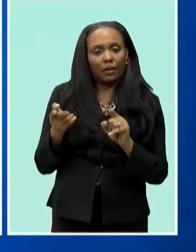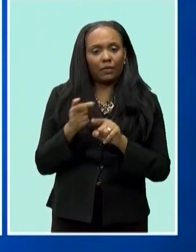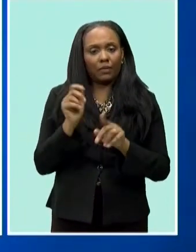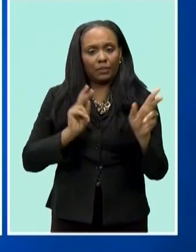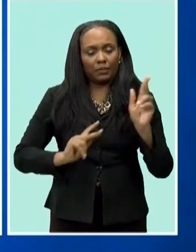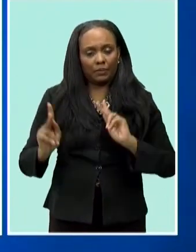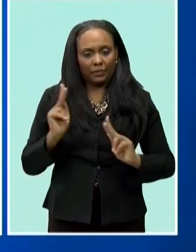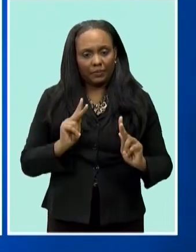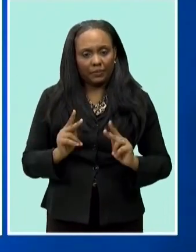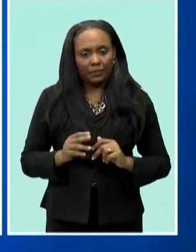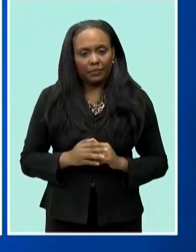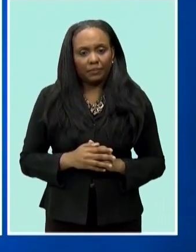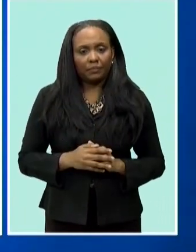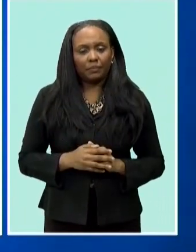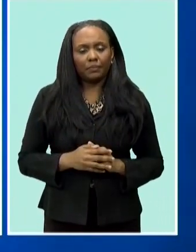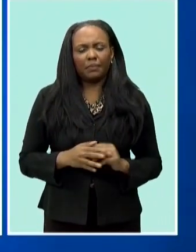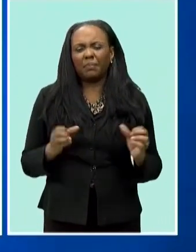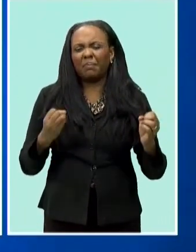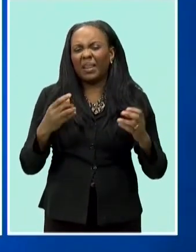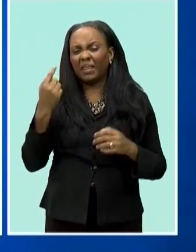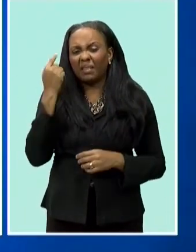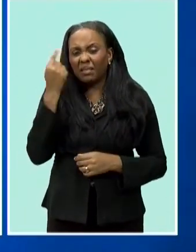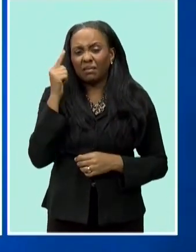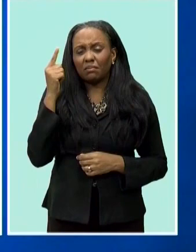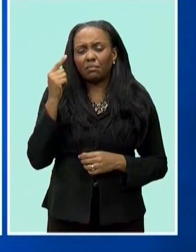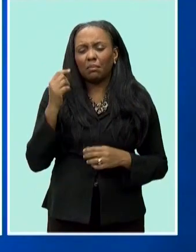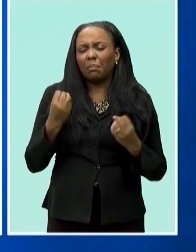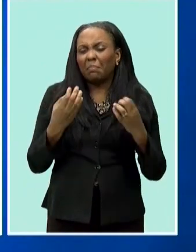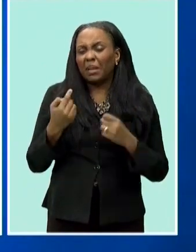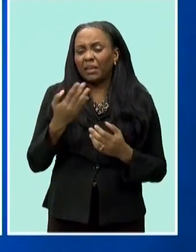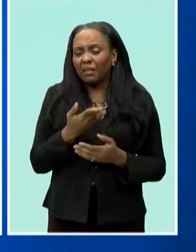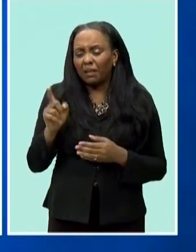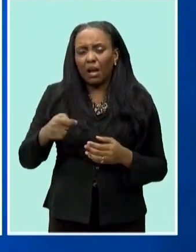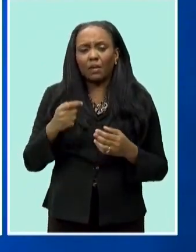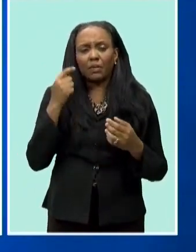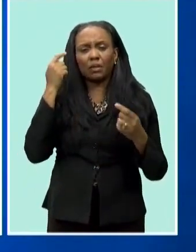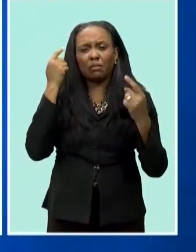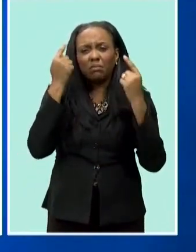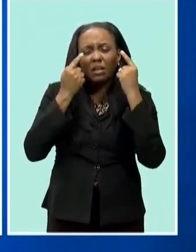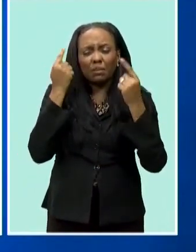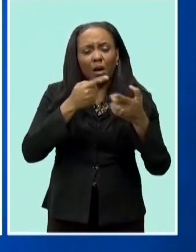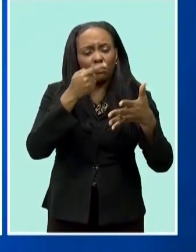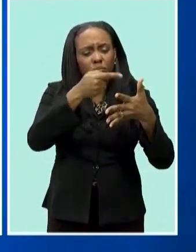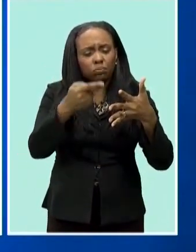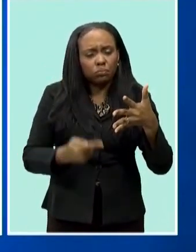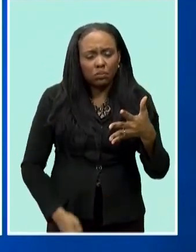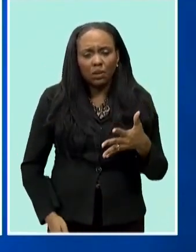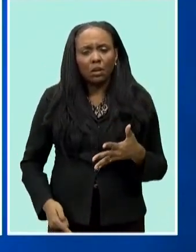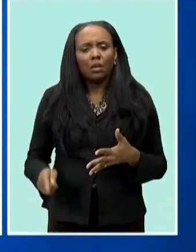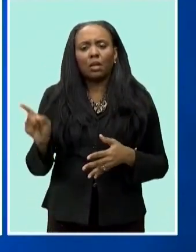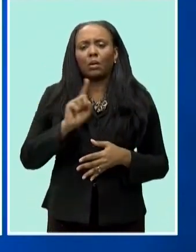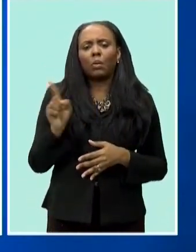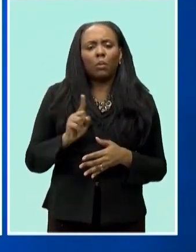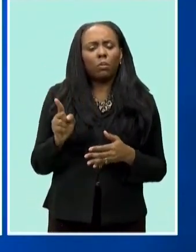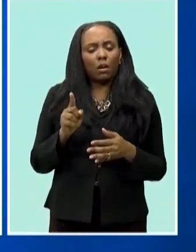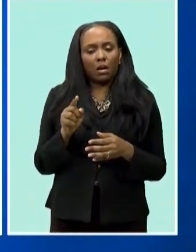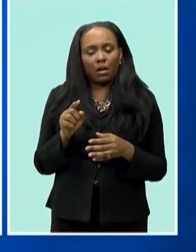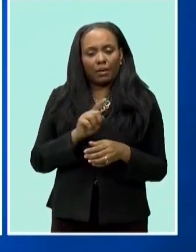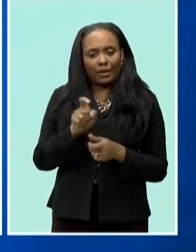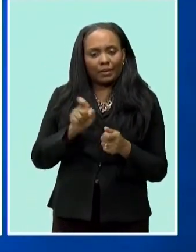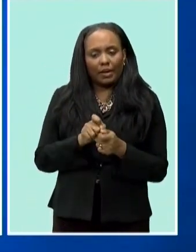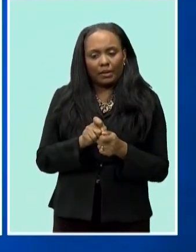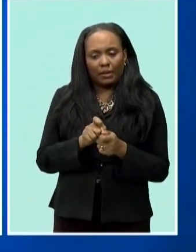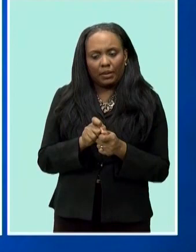educators. She says there are many factors to consider, including a geographical spread of sixth form colleges to ensure equal